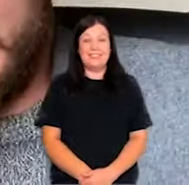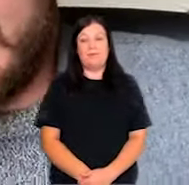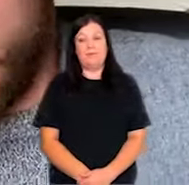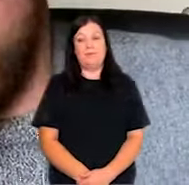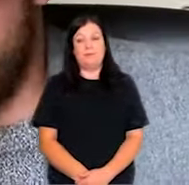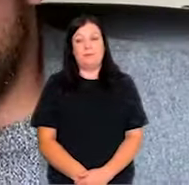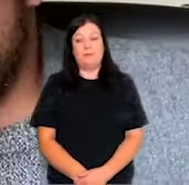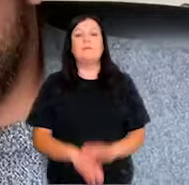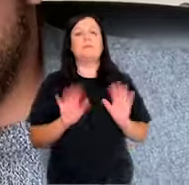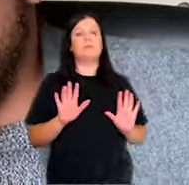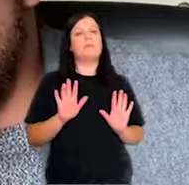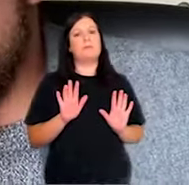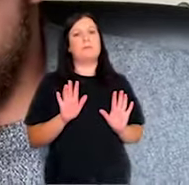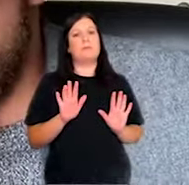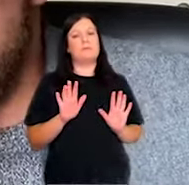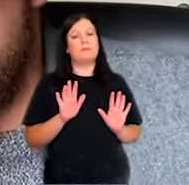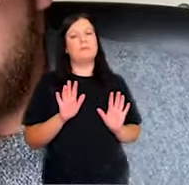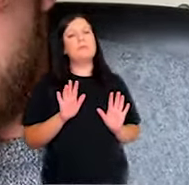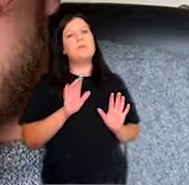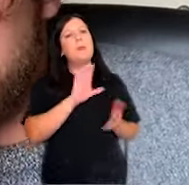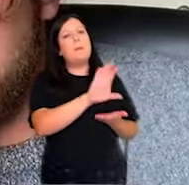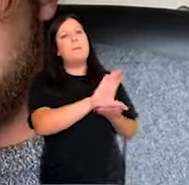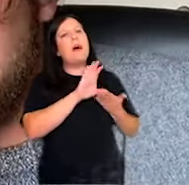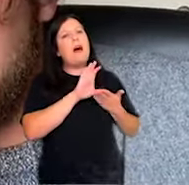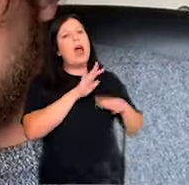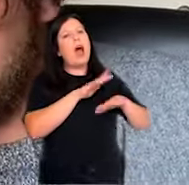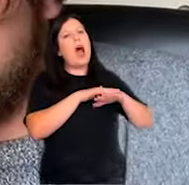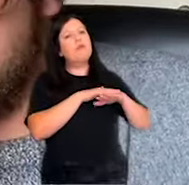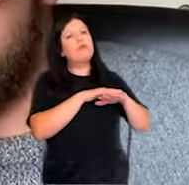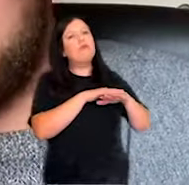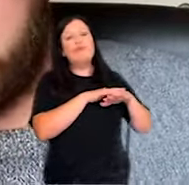it. So, how many noughts was that again?